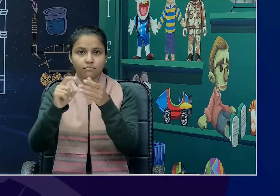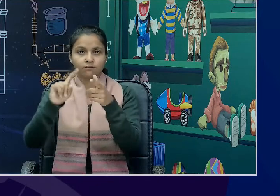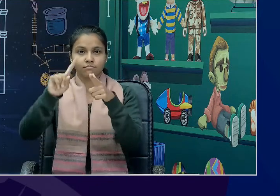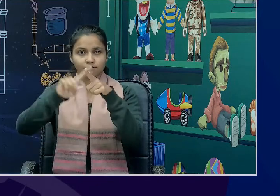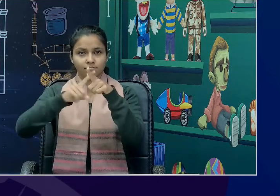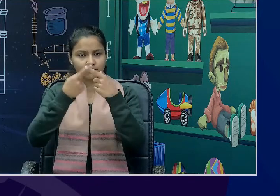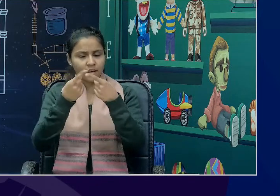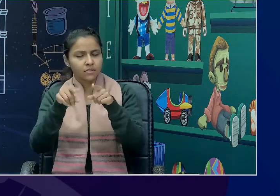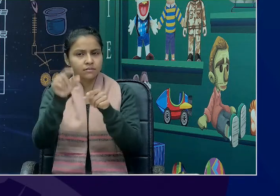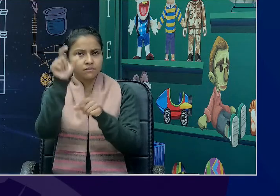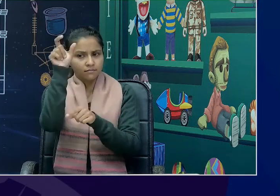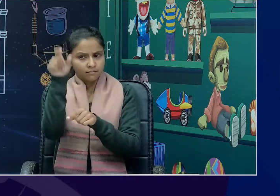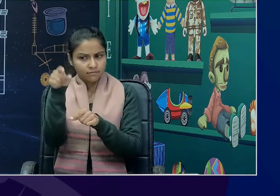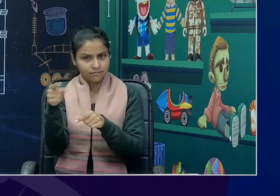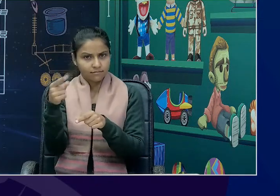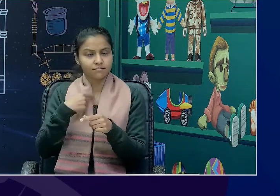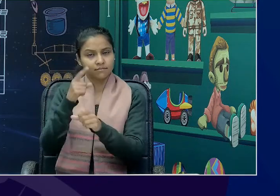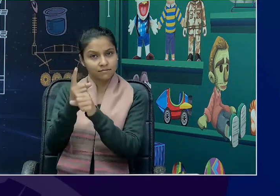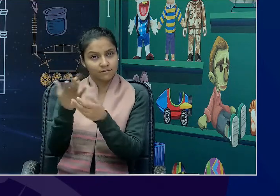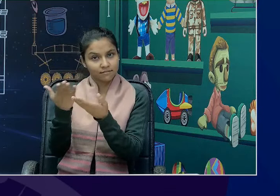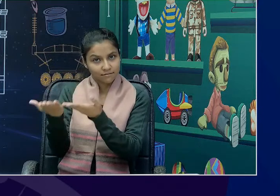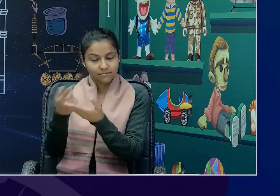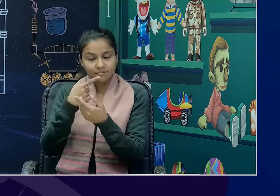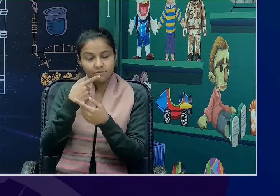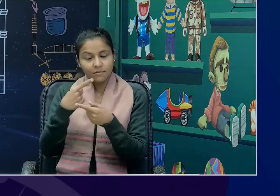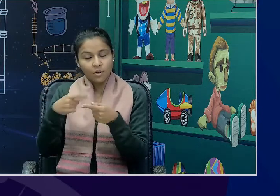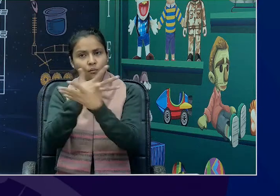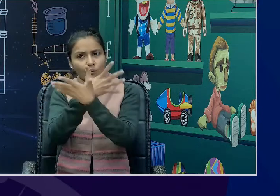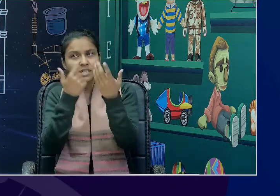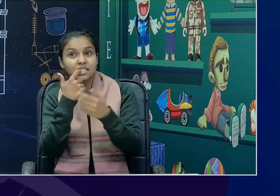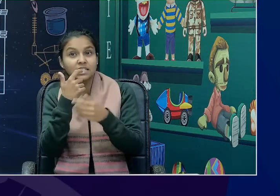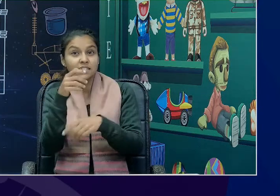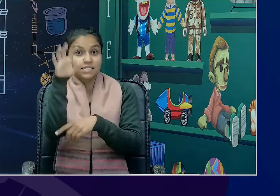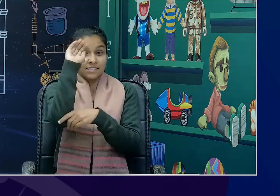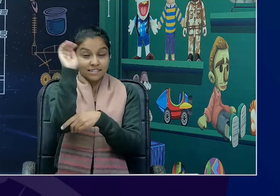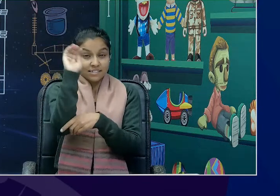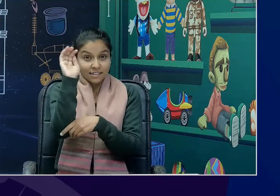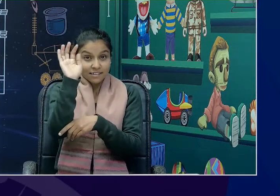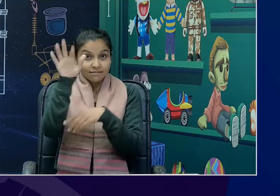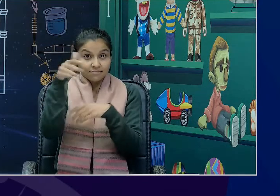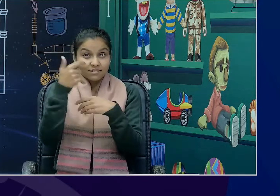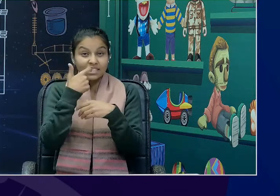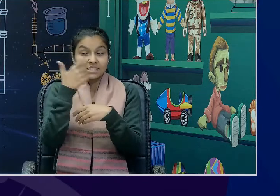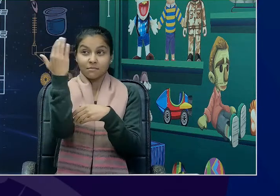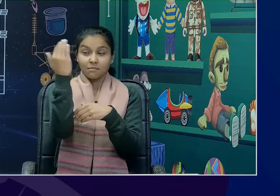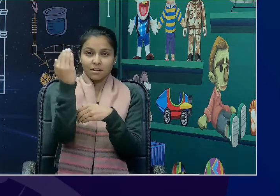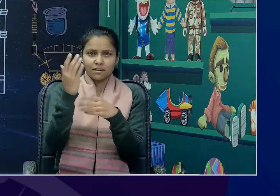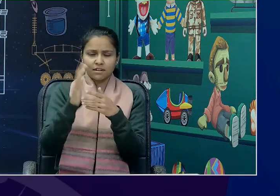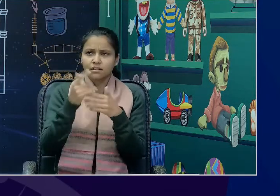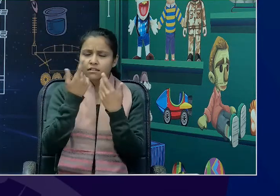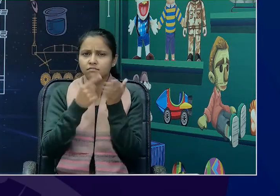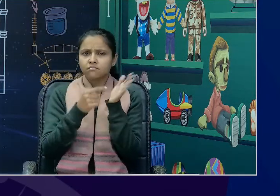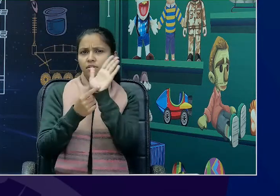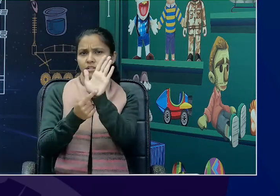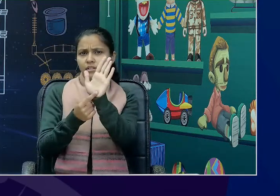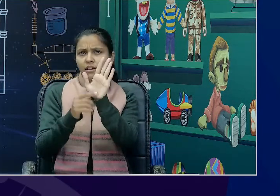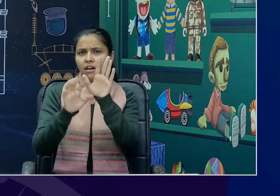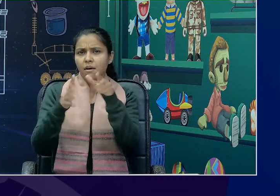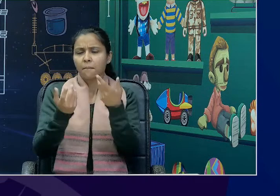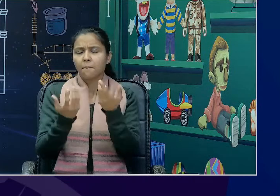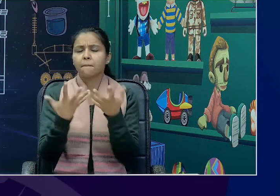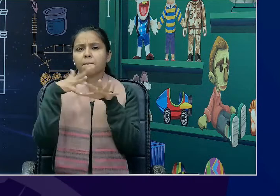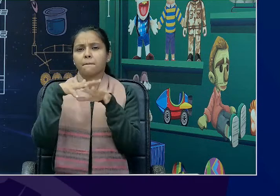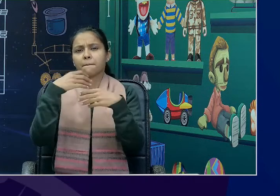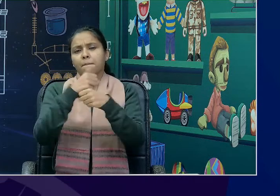Sir, the chapter The Snake and the Mirror, what all is in this chapter, sir? See, as we can make out from